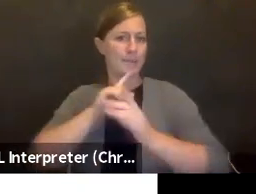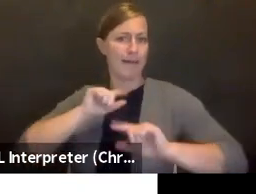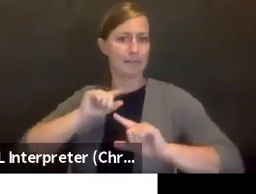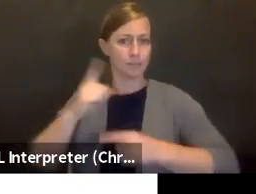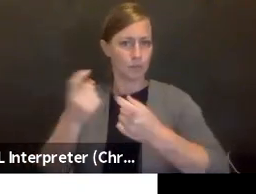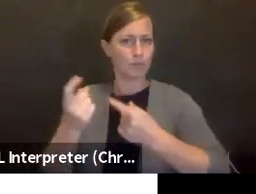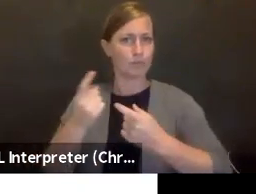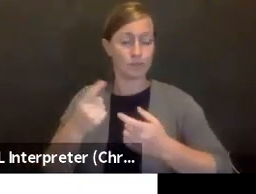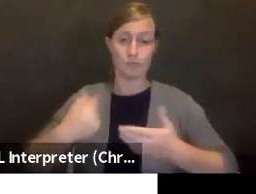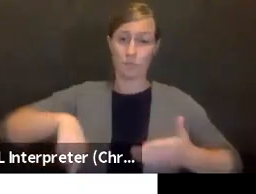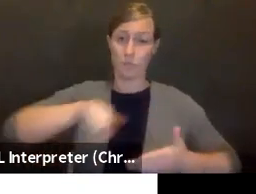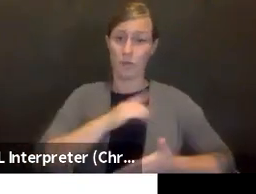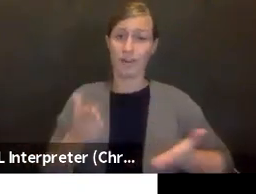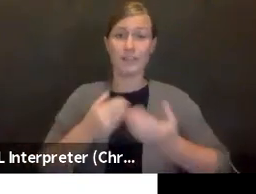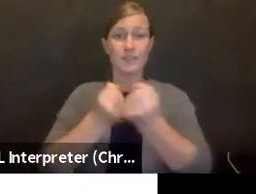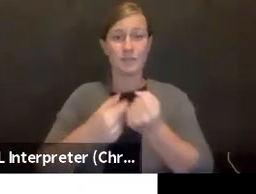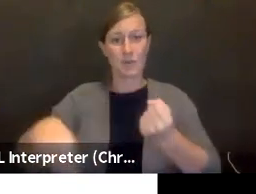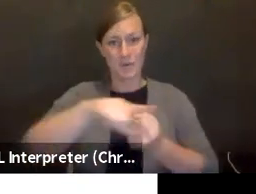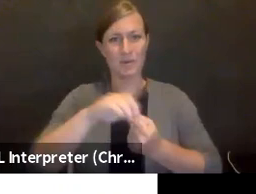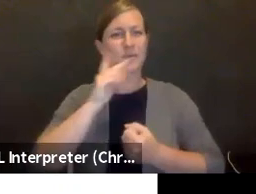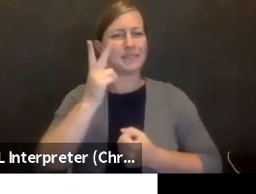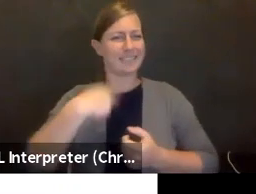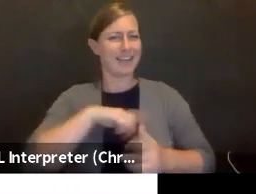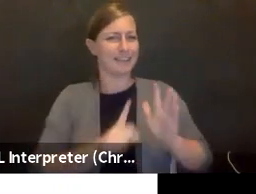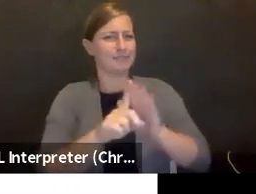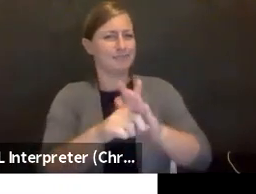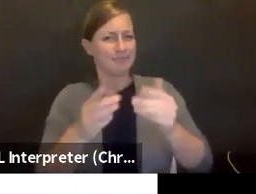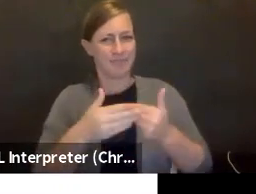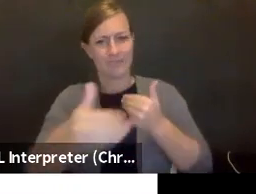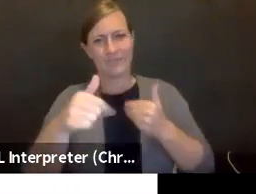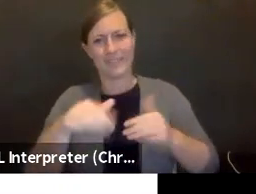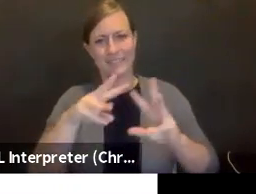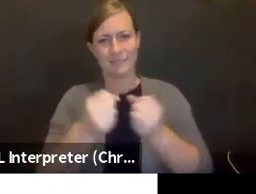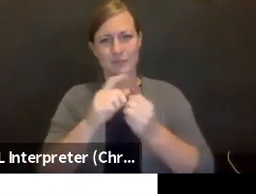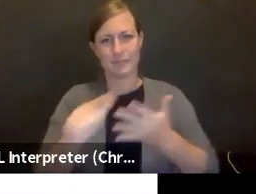to support you, and you'll see us in a variety of times throughout the series.